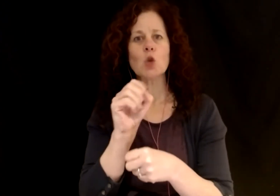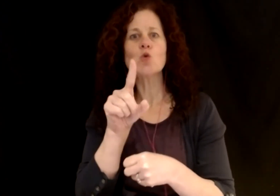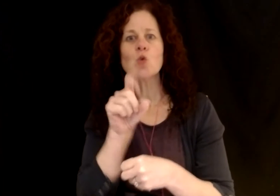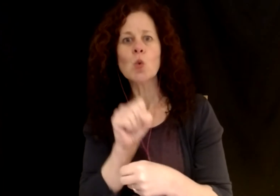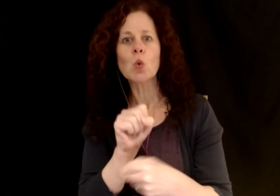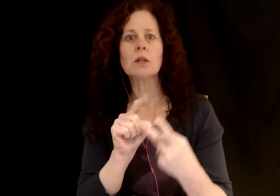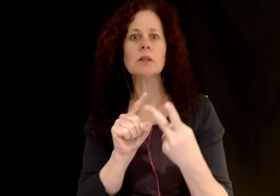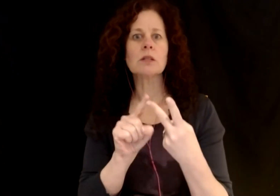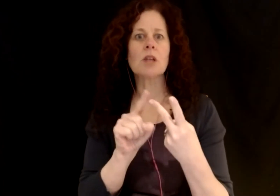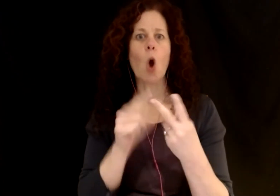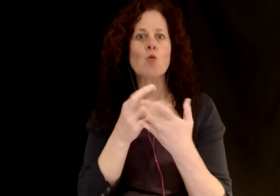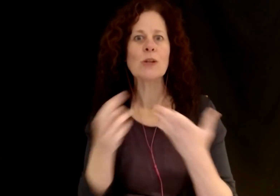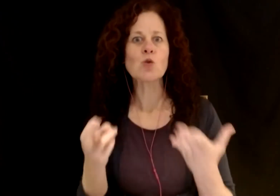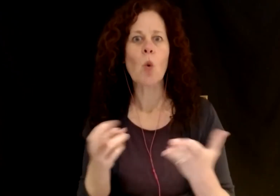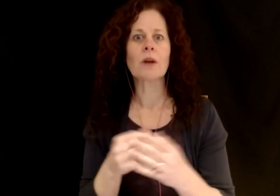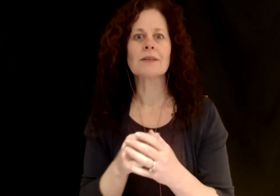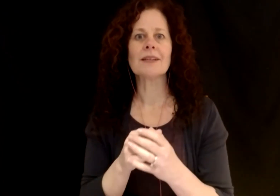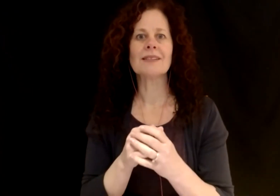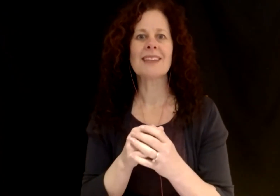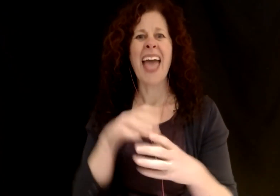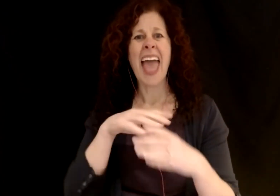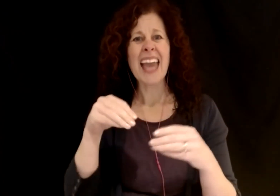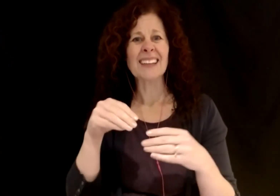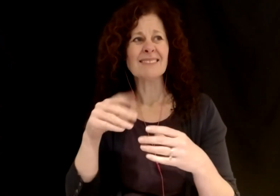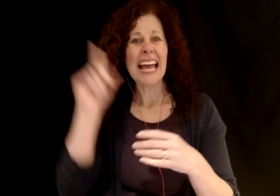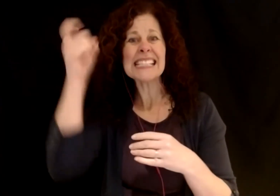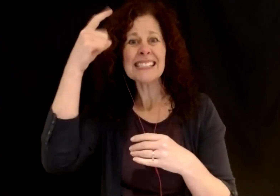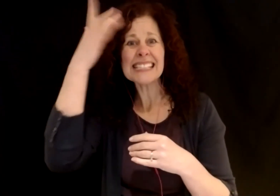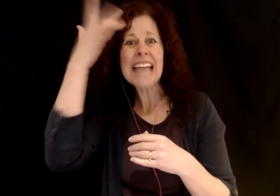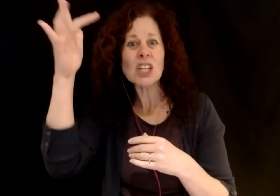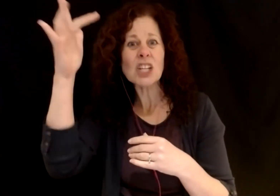intelligence that local governments can